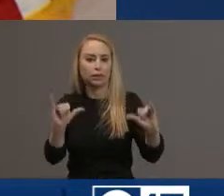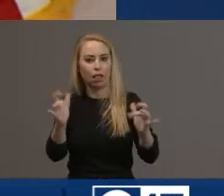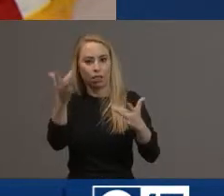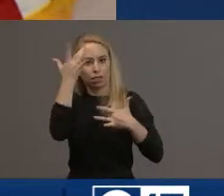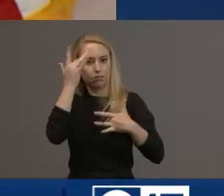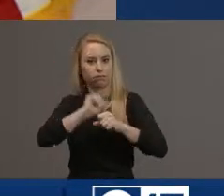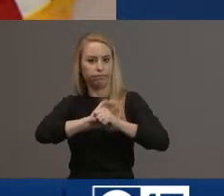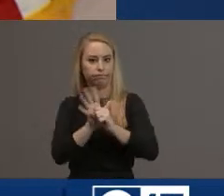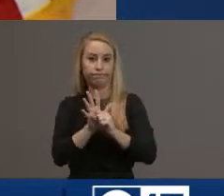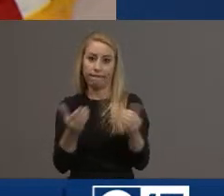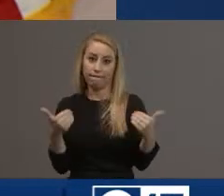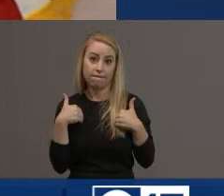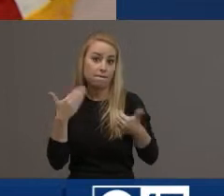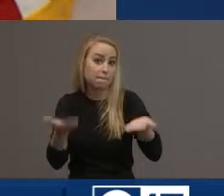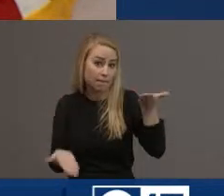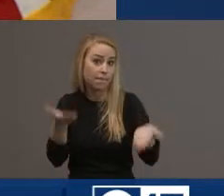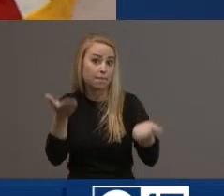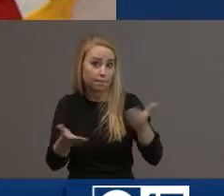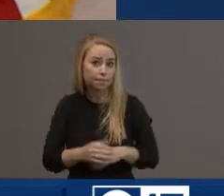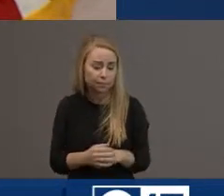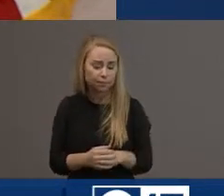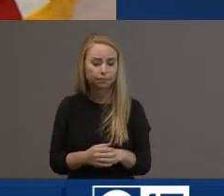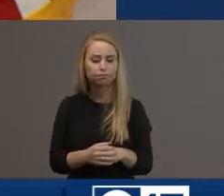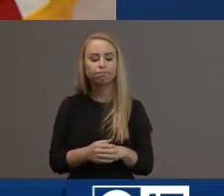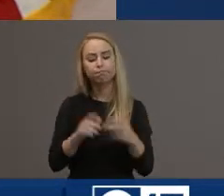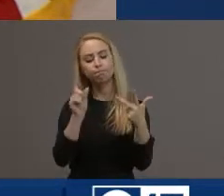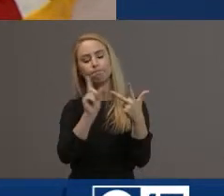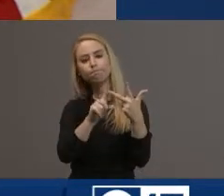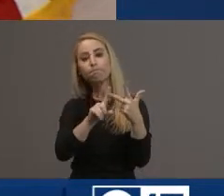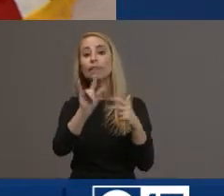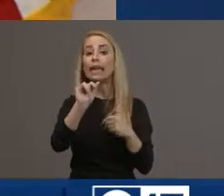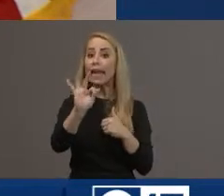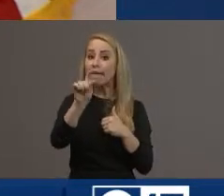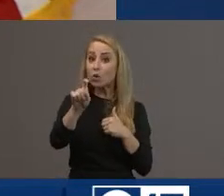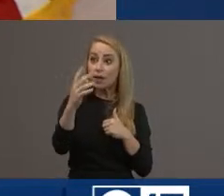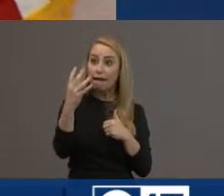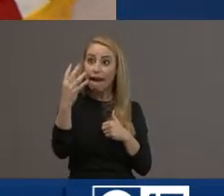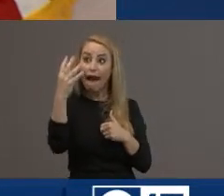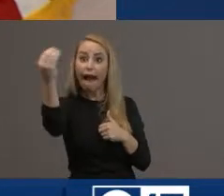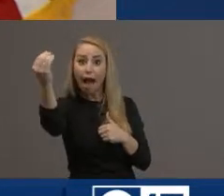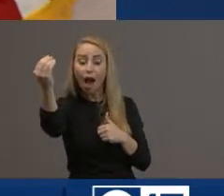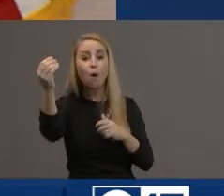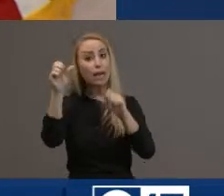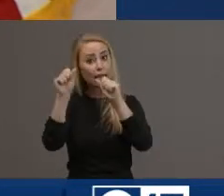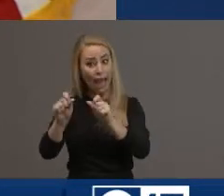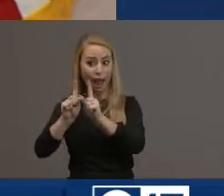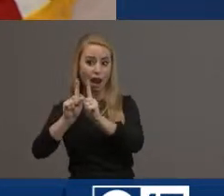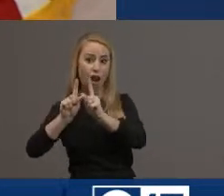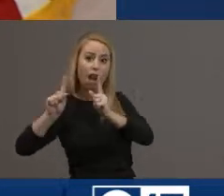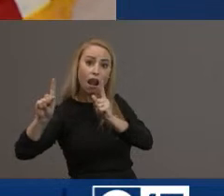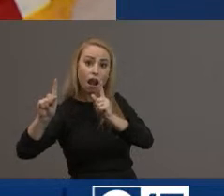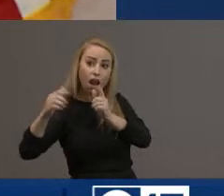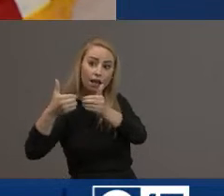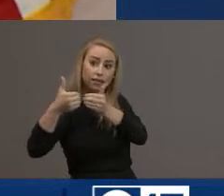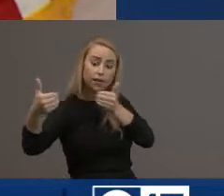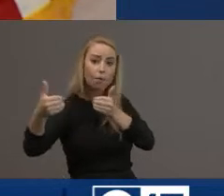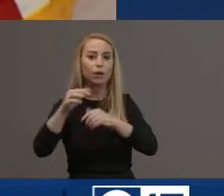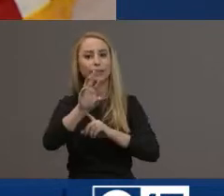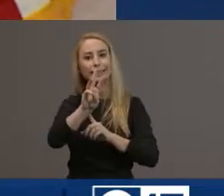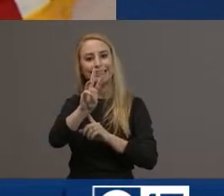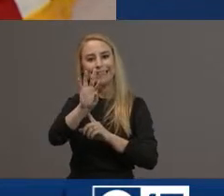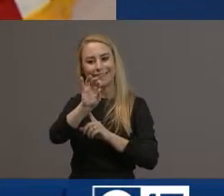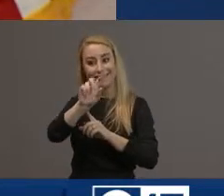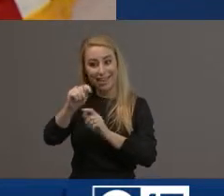You're also going to want to consider, if you do need to go out, is it a place where you can remain 6 feet away from other